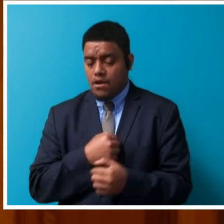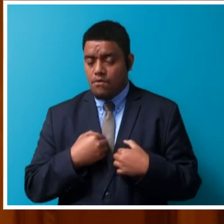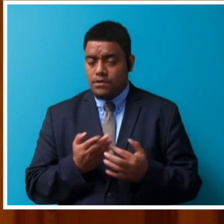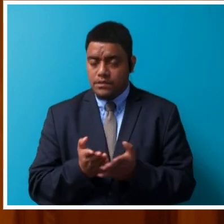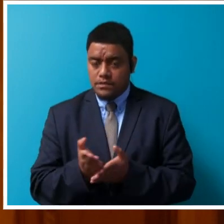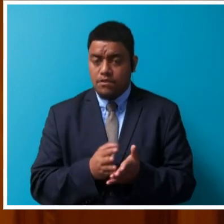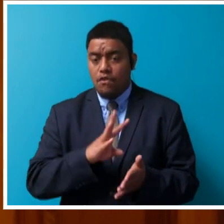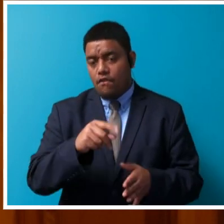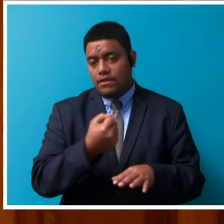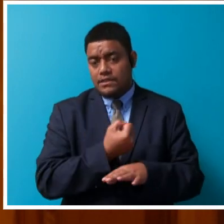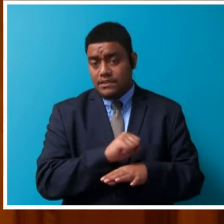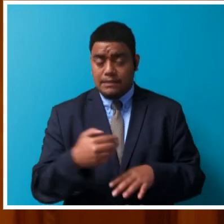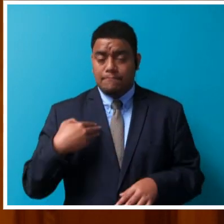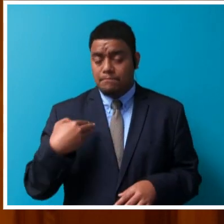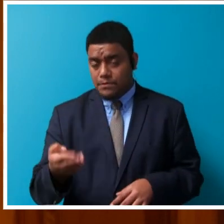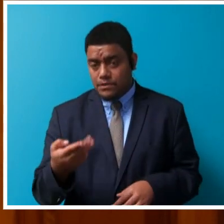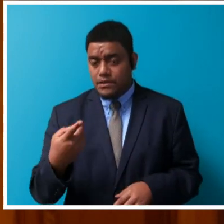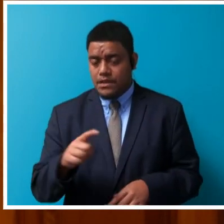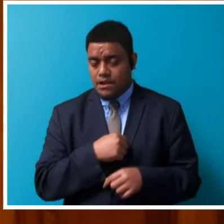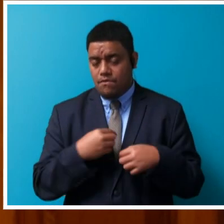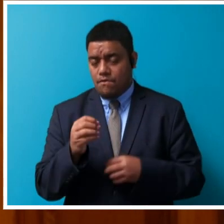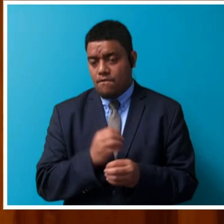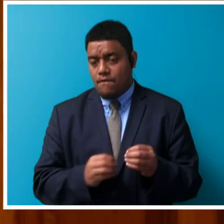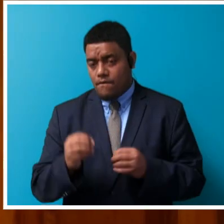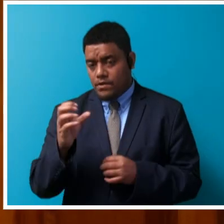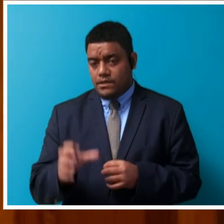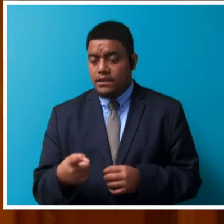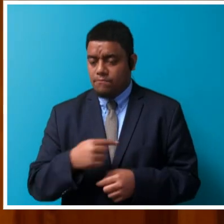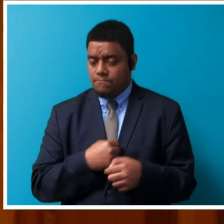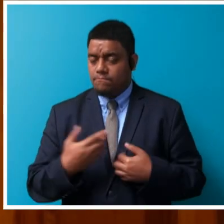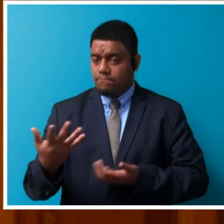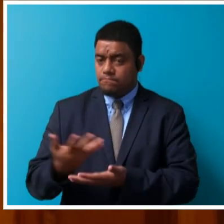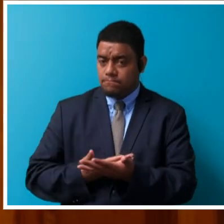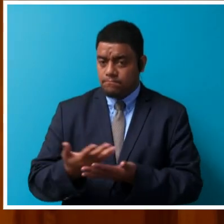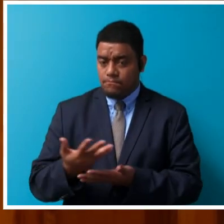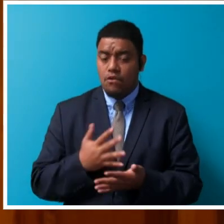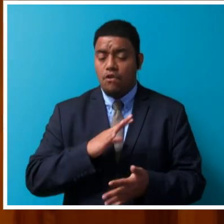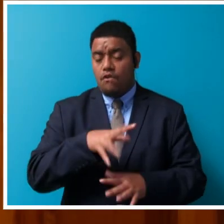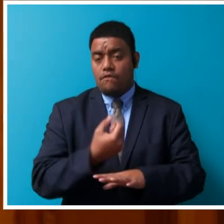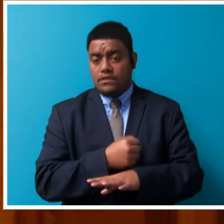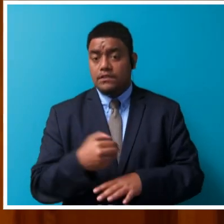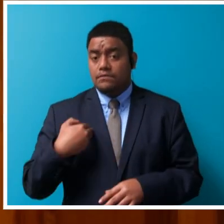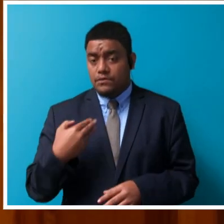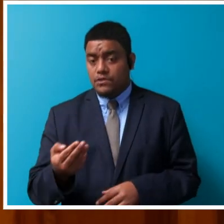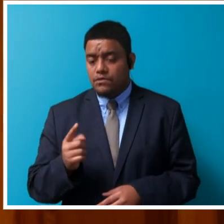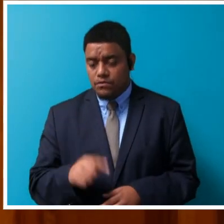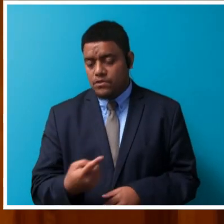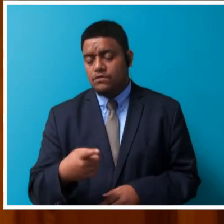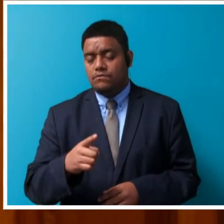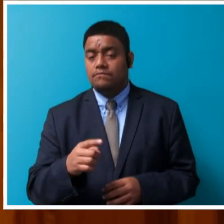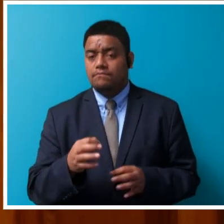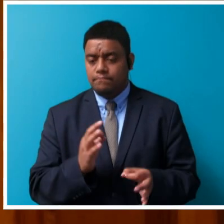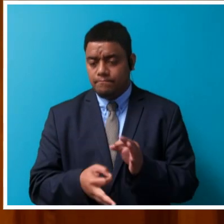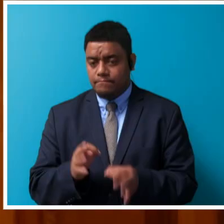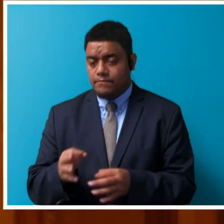our overseas missions, our trade offices, and our bilateral negotiations. Our overseas missions, sir, have continued to facilitate trade